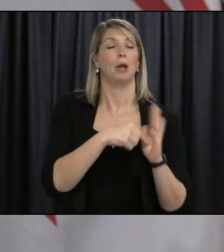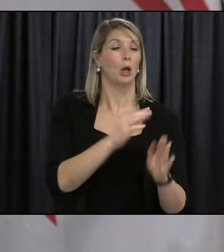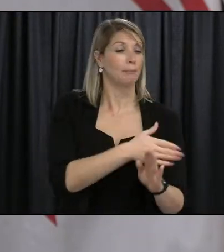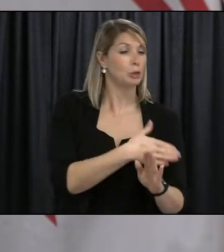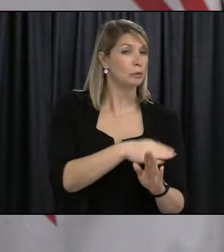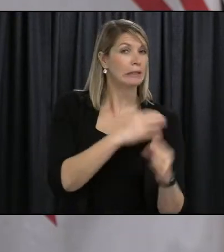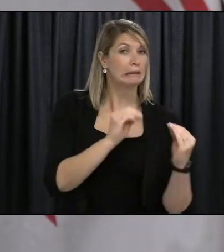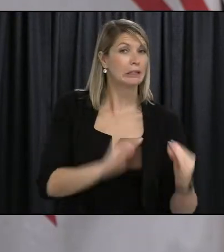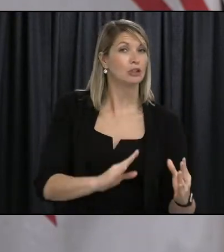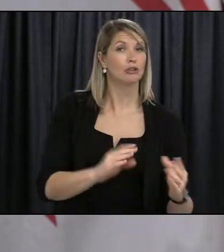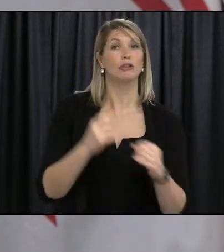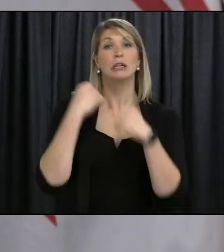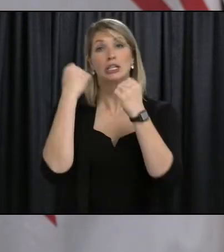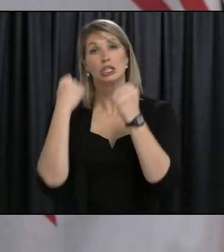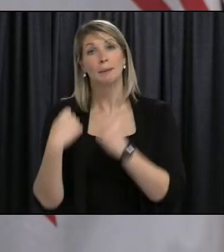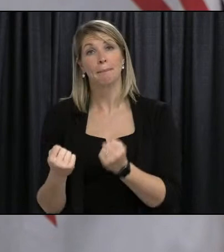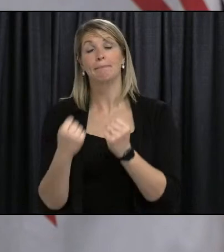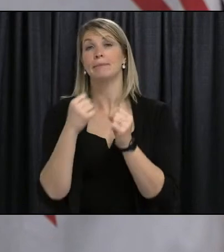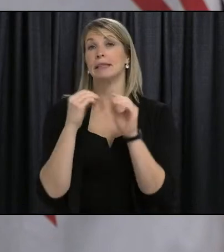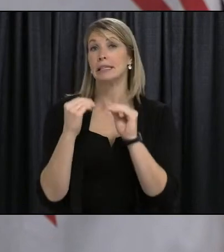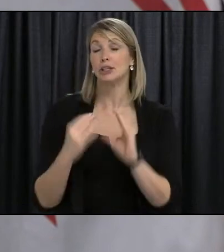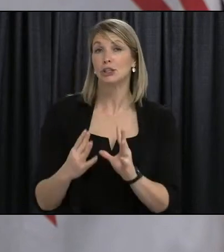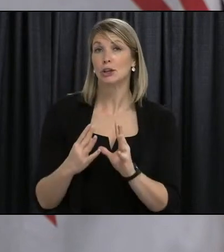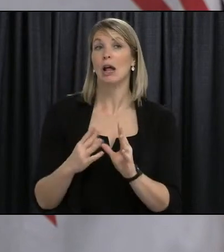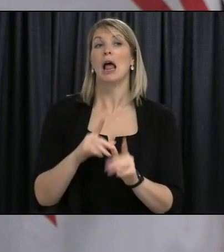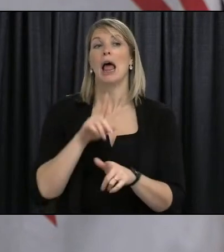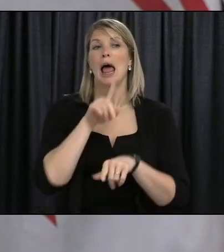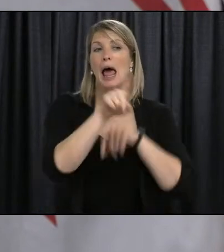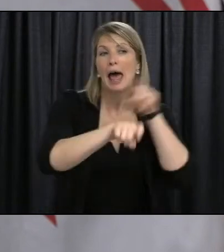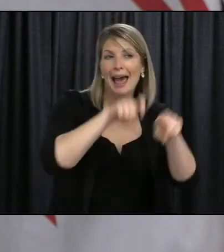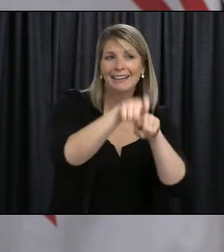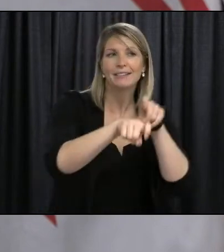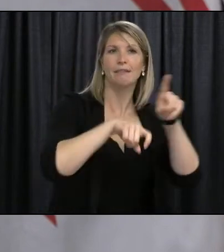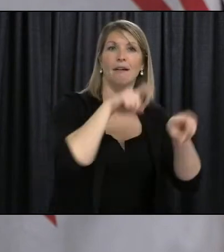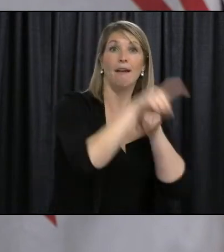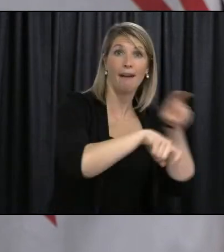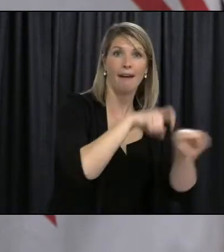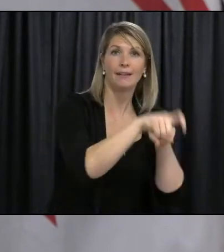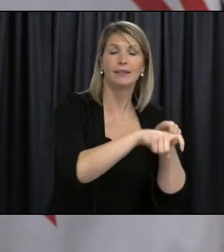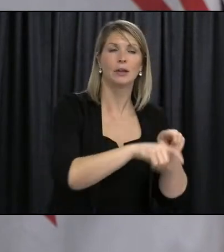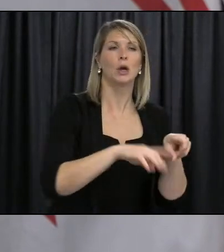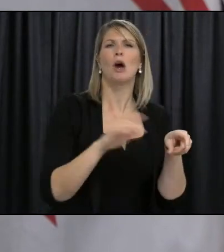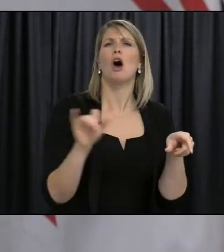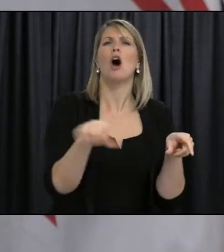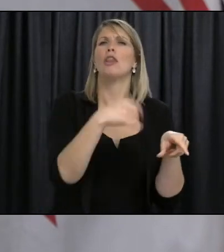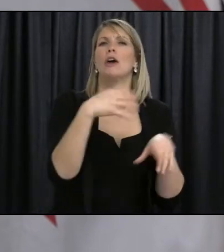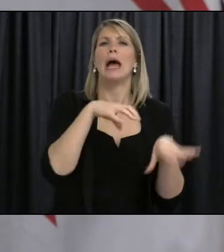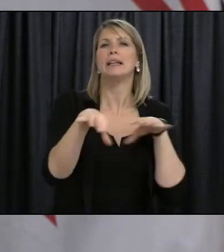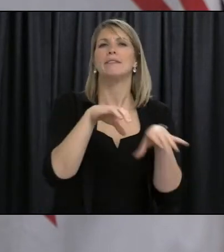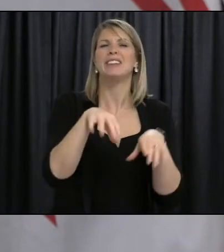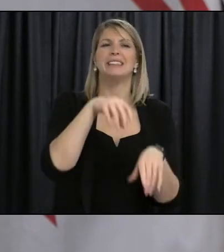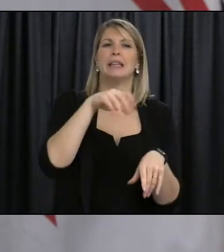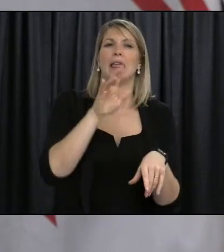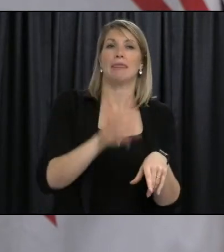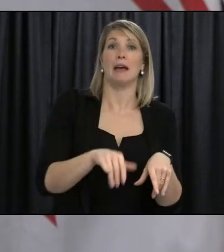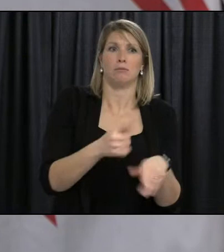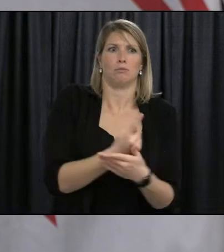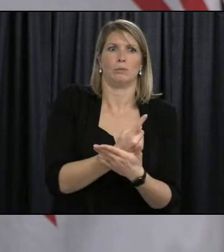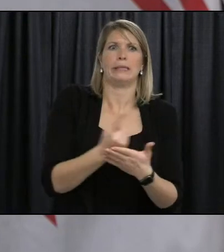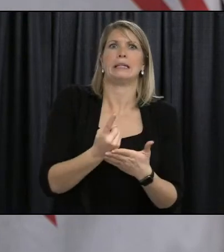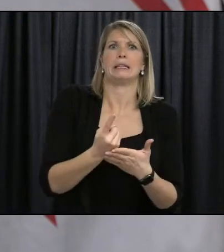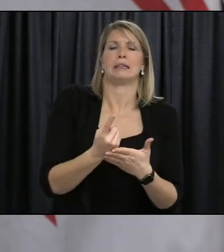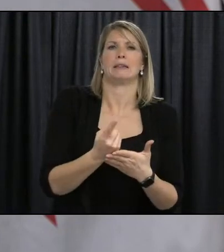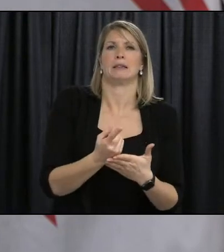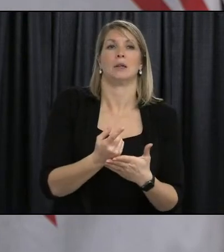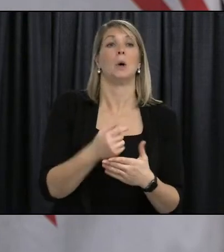music teachers, that sort of thing. They would ask about extracurricular activities and anyone they would have come into contact in that regard, anyone they may have